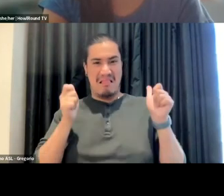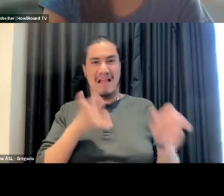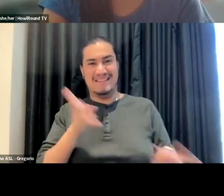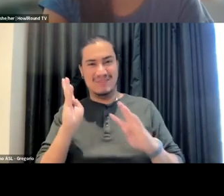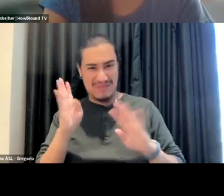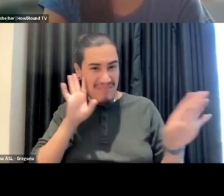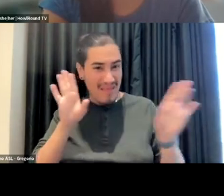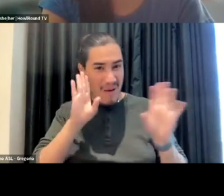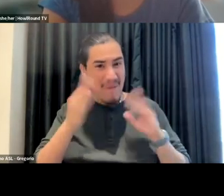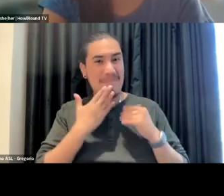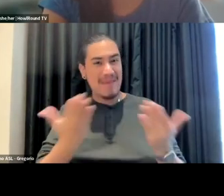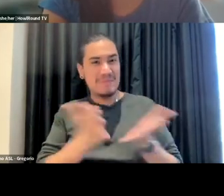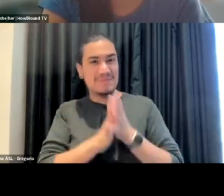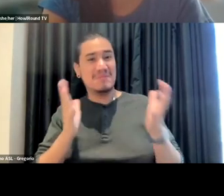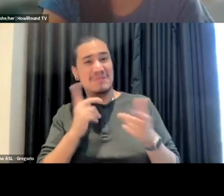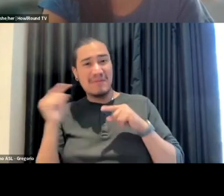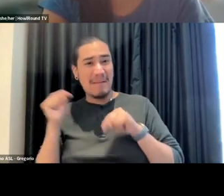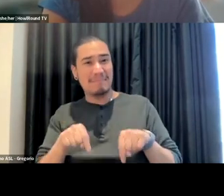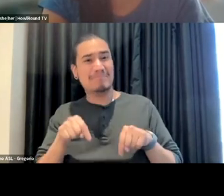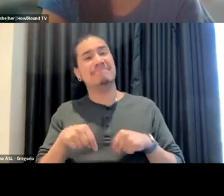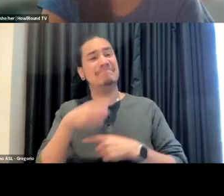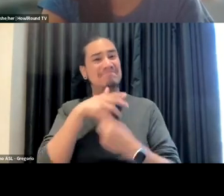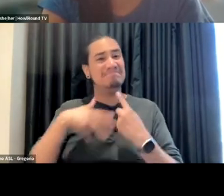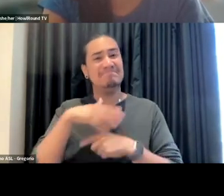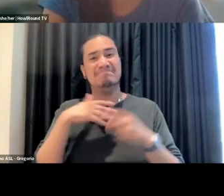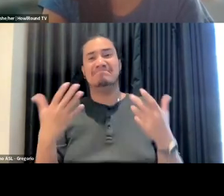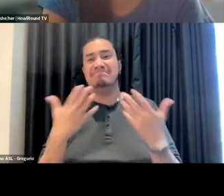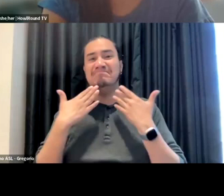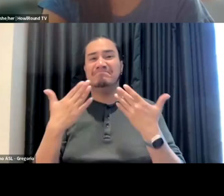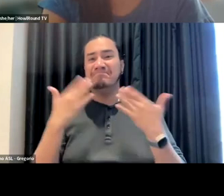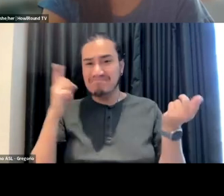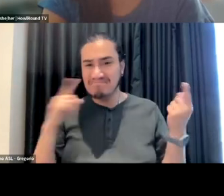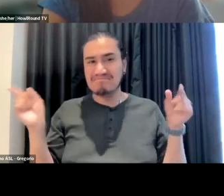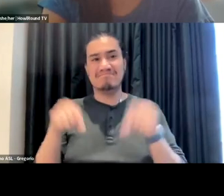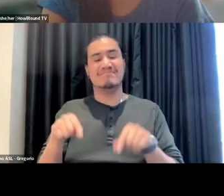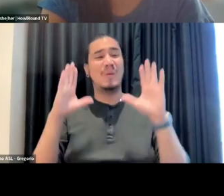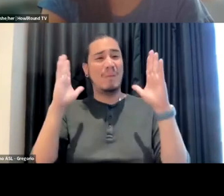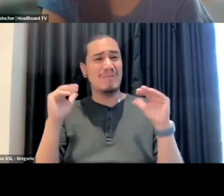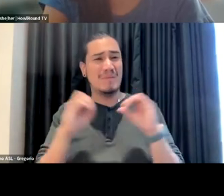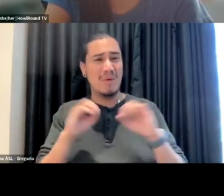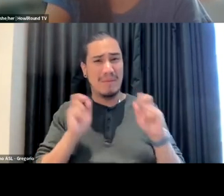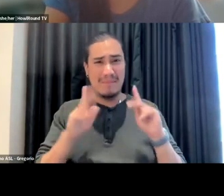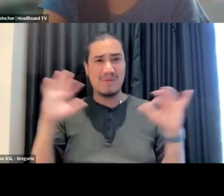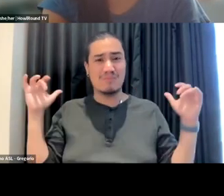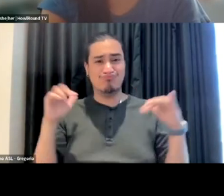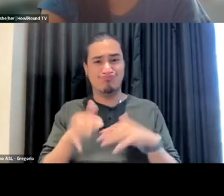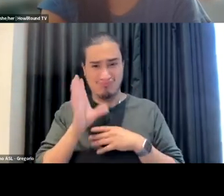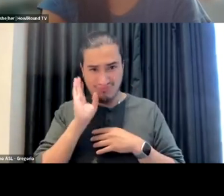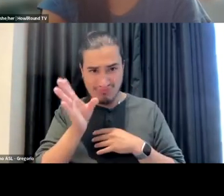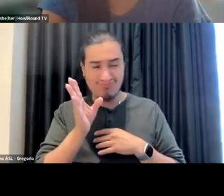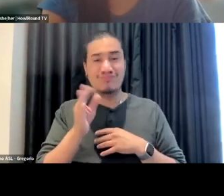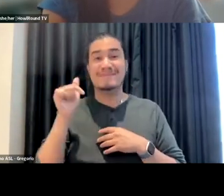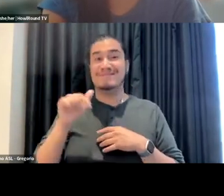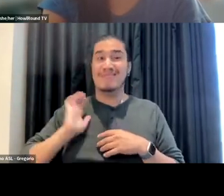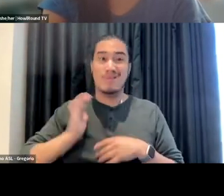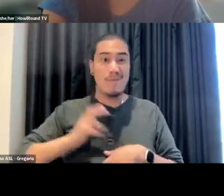hello. Thank you so much for being in the space. Thank you so much for being here. Hopefully some more people will be trickling in. This is